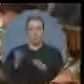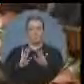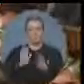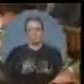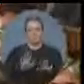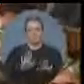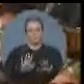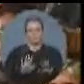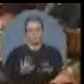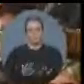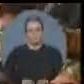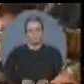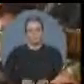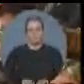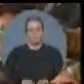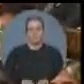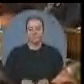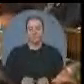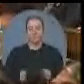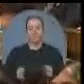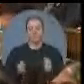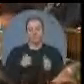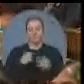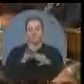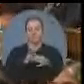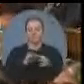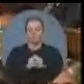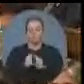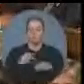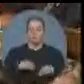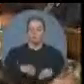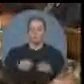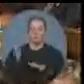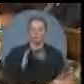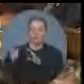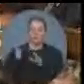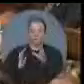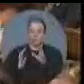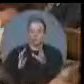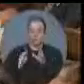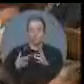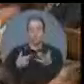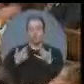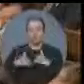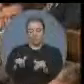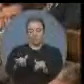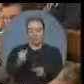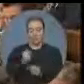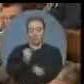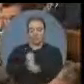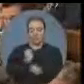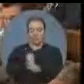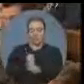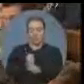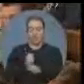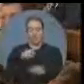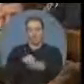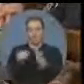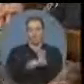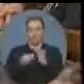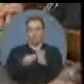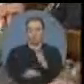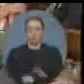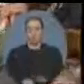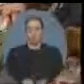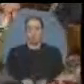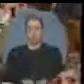heritage rather. Calm down. The Minister for Heritage. And I'll continue working on